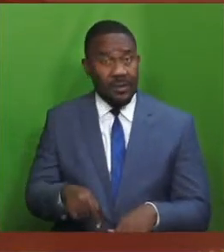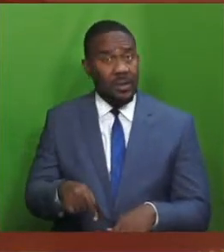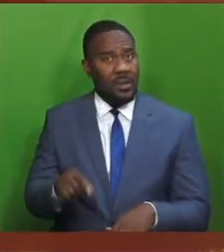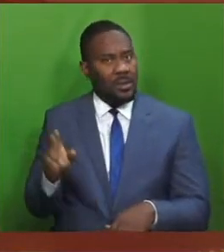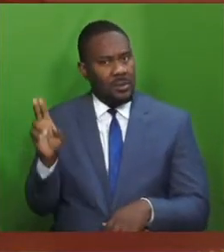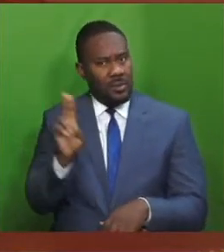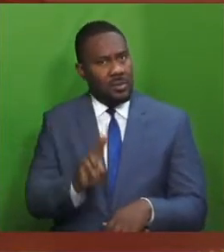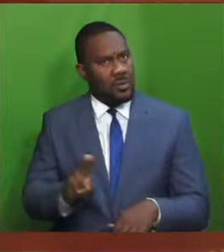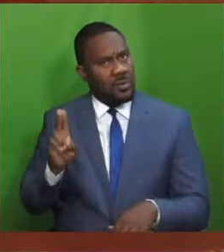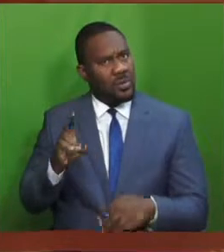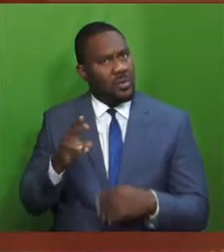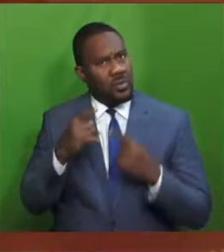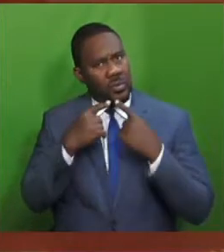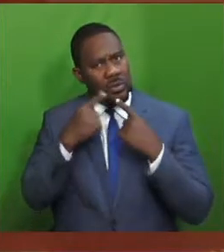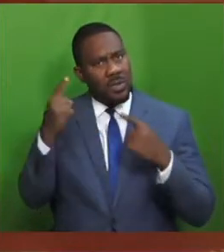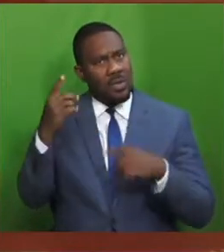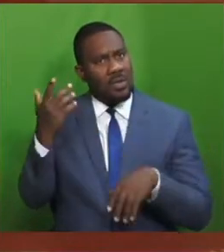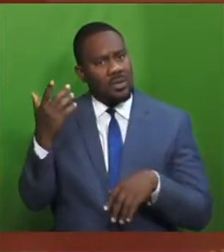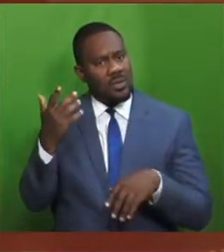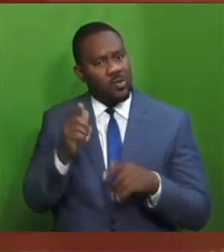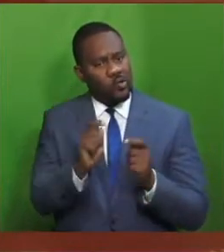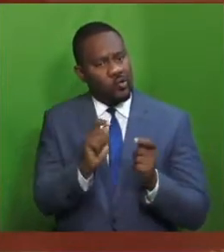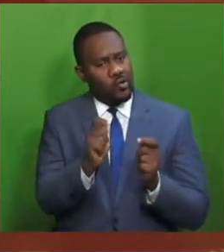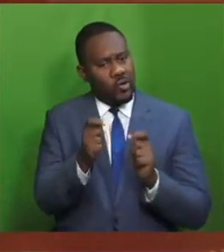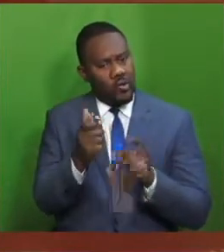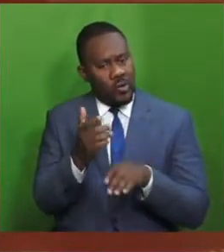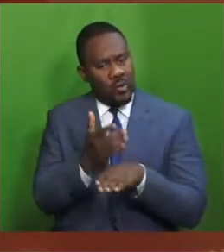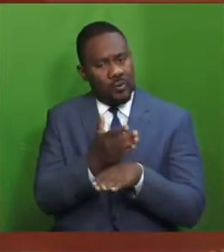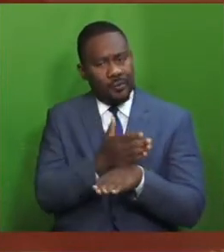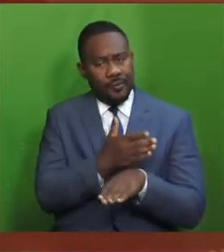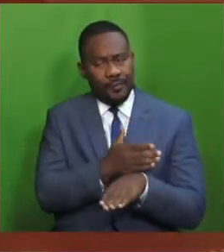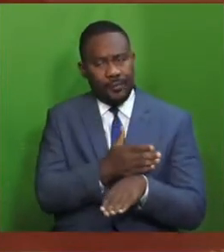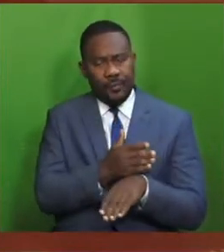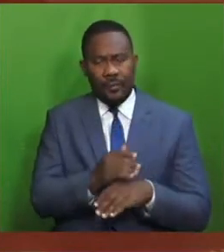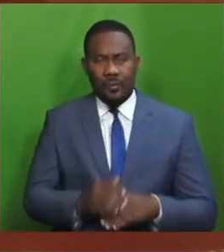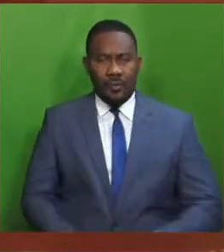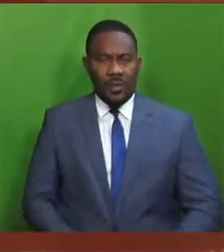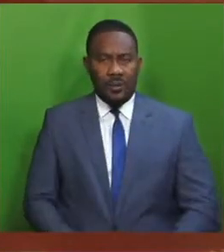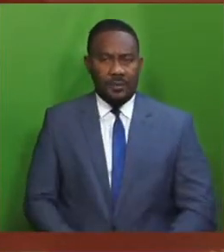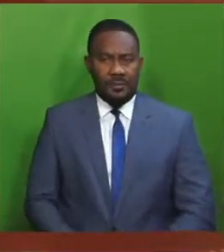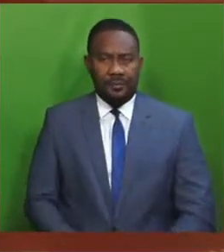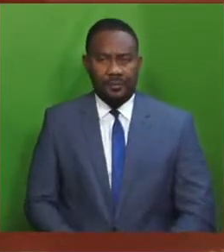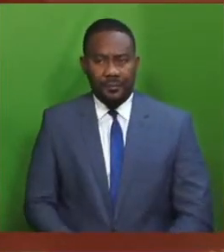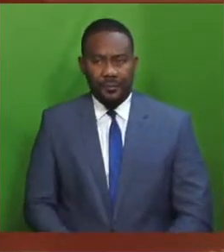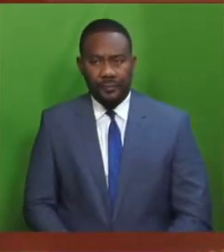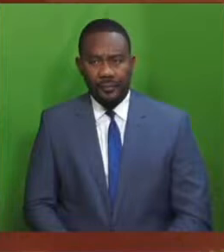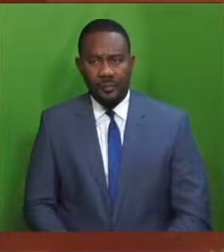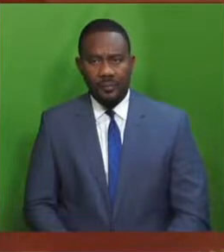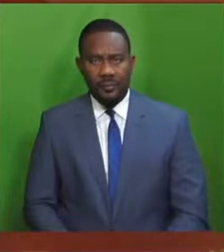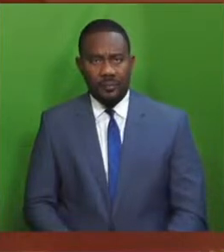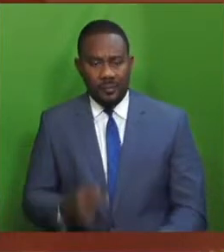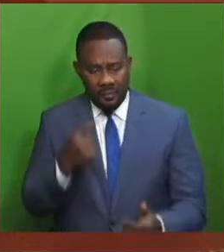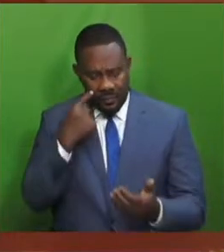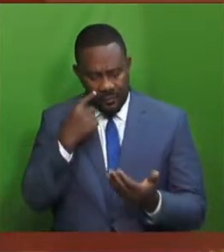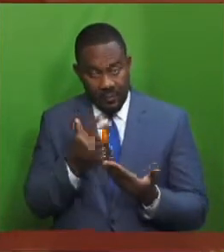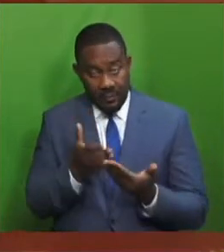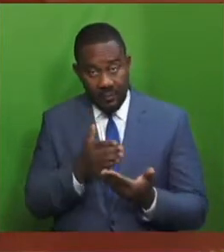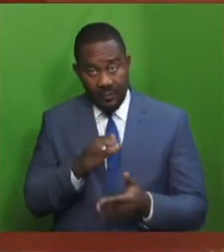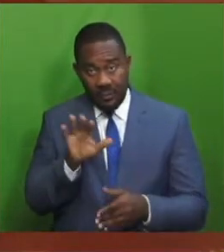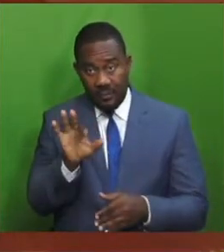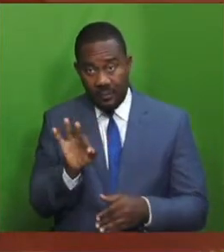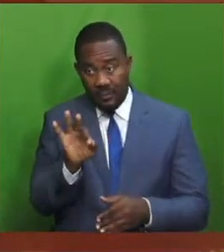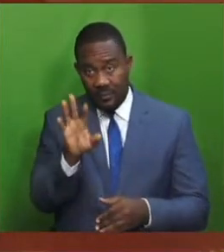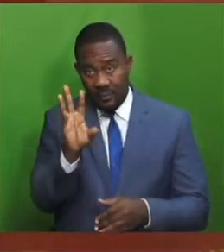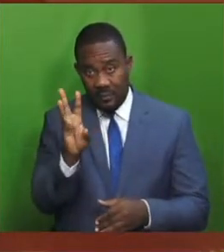was passed. I've seen the Honorable Minister of Finance, Mr. Speaker, as I've related to page 96 of the